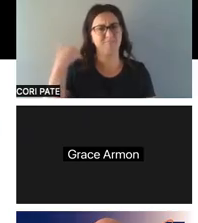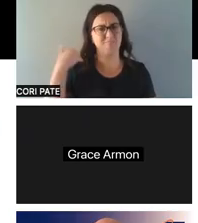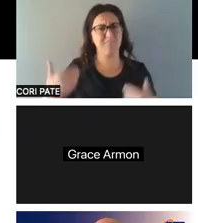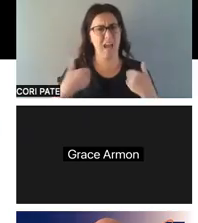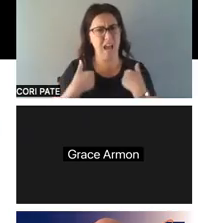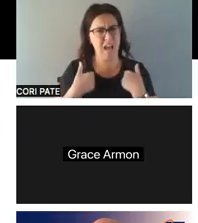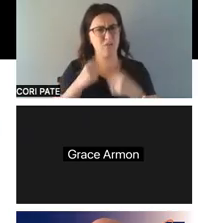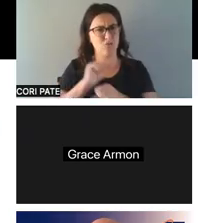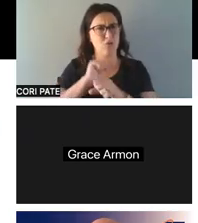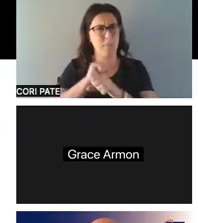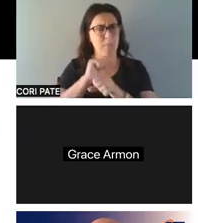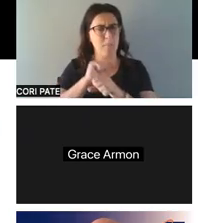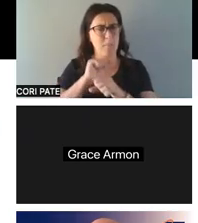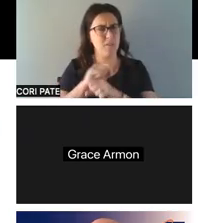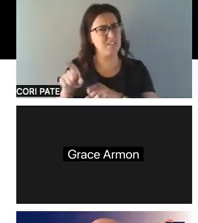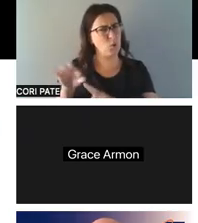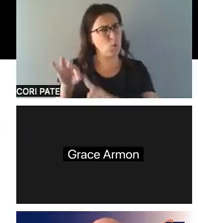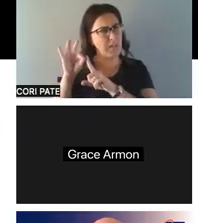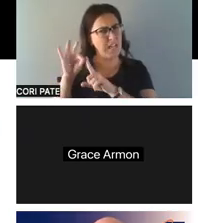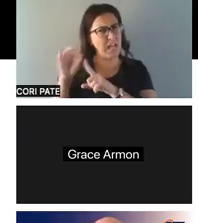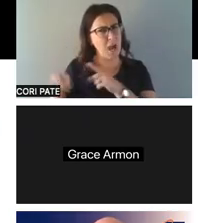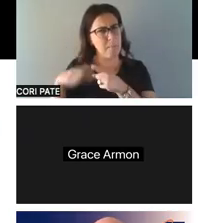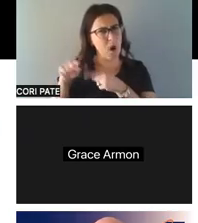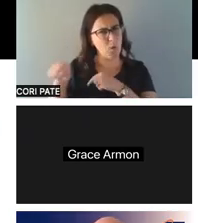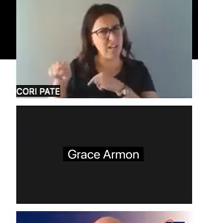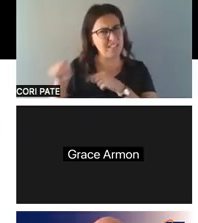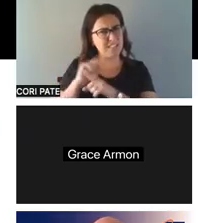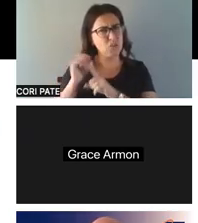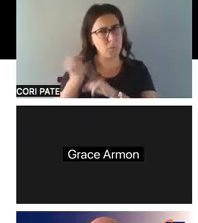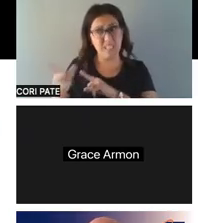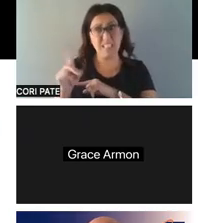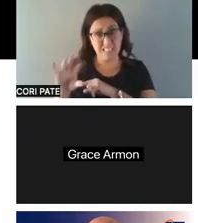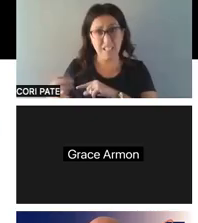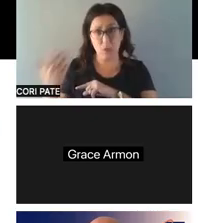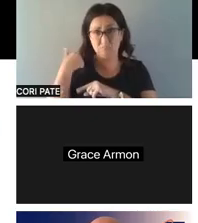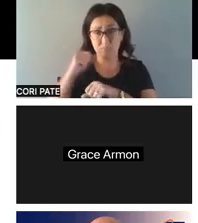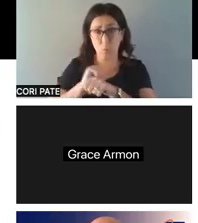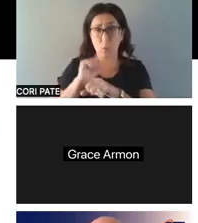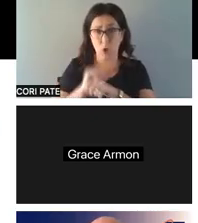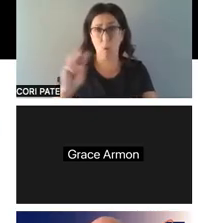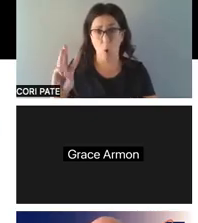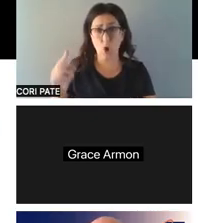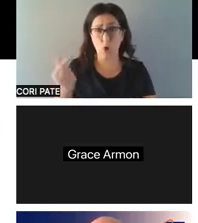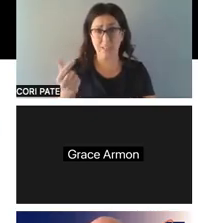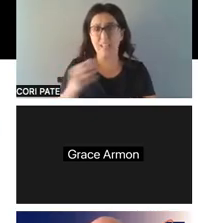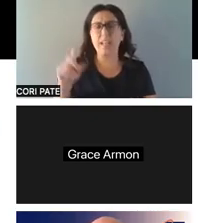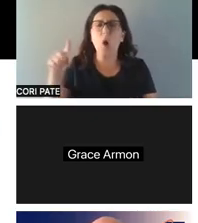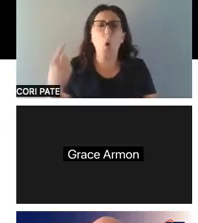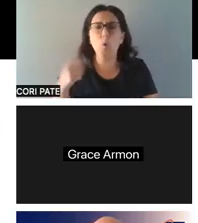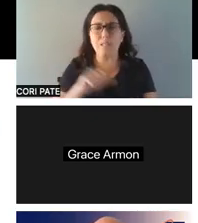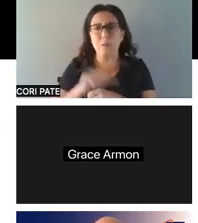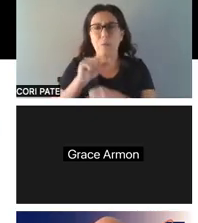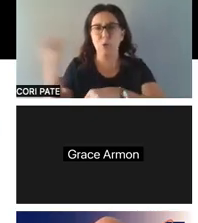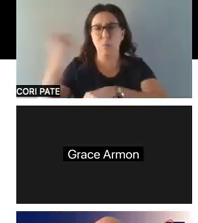that is very unique about Barton's situation is so he was working at Walgreens before, and he was only working 1 day a